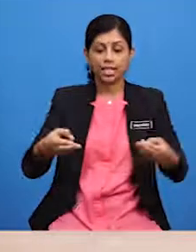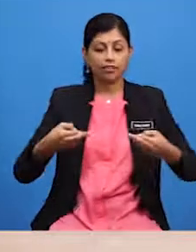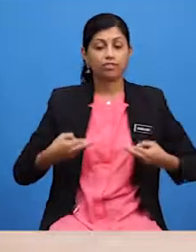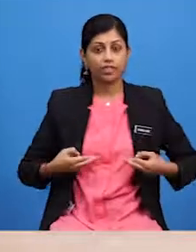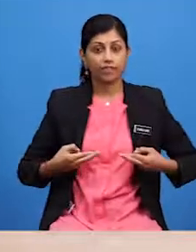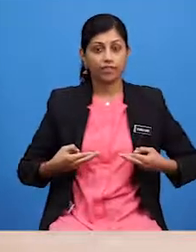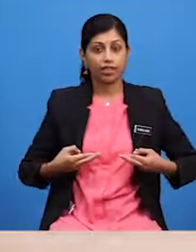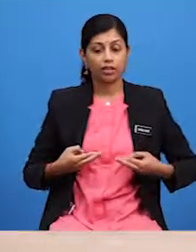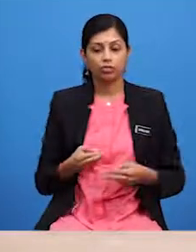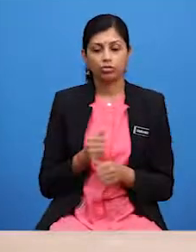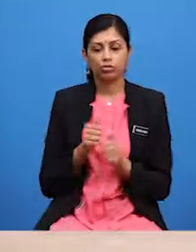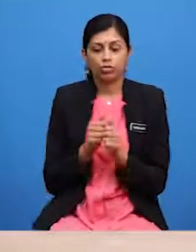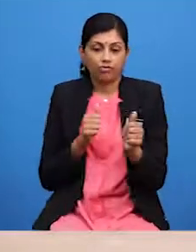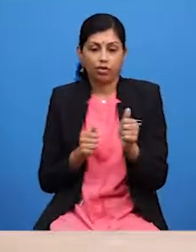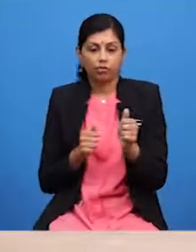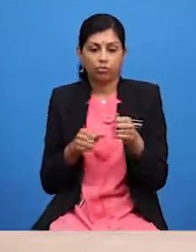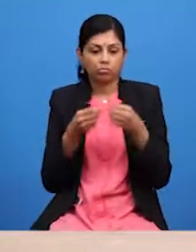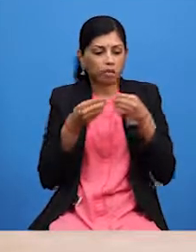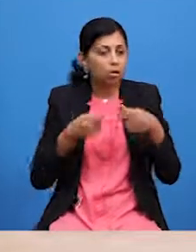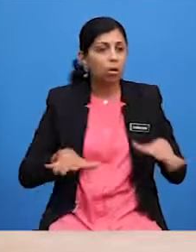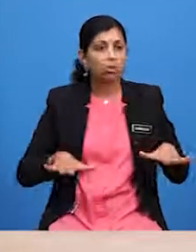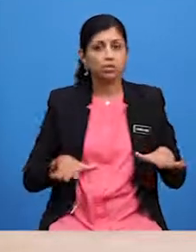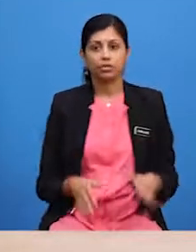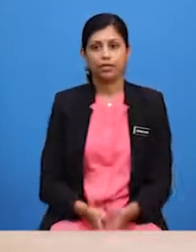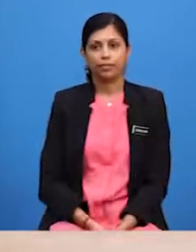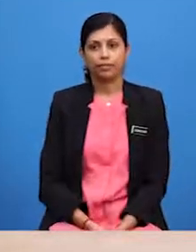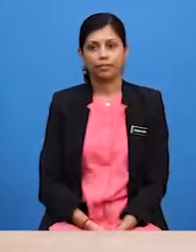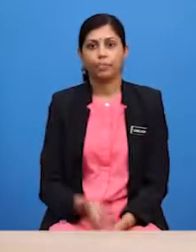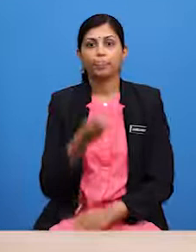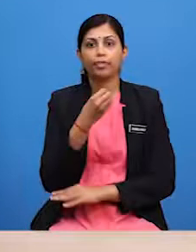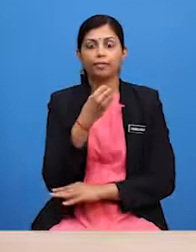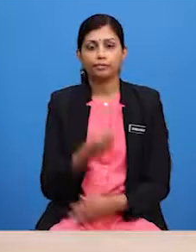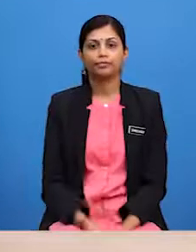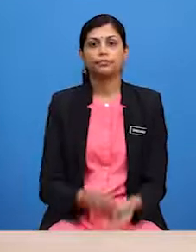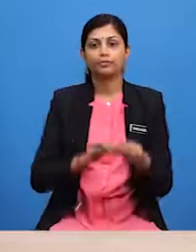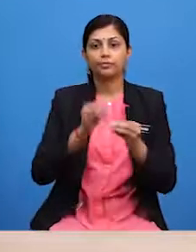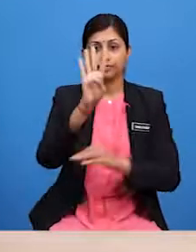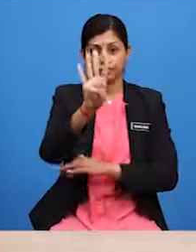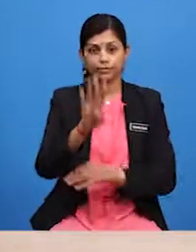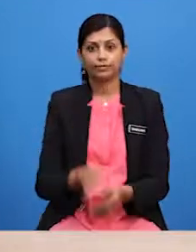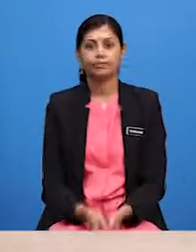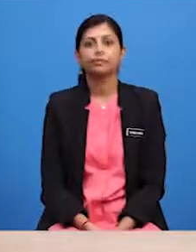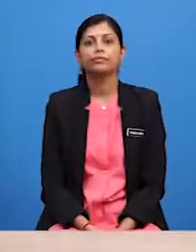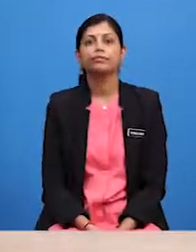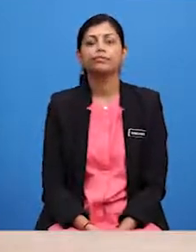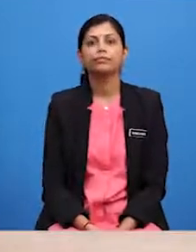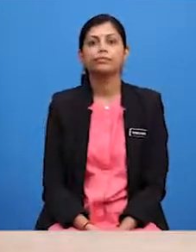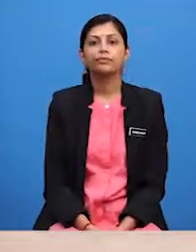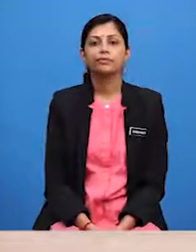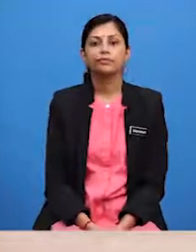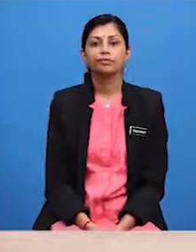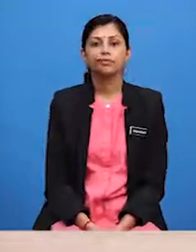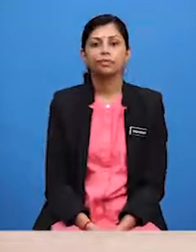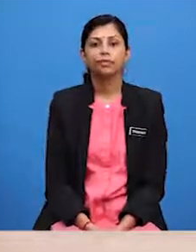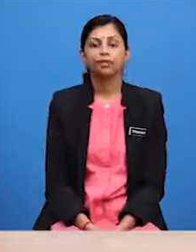prevent you from getting lost. Always tell someone where you are going, what route you plan to take,